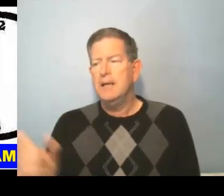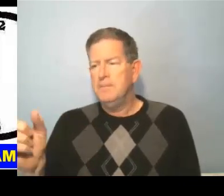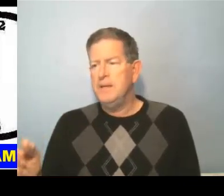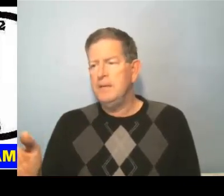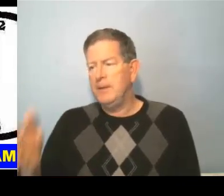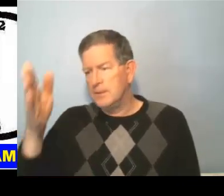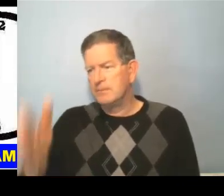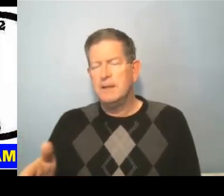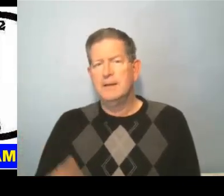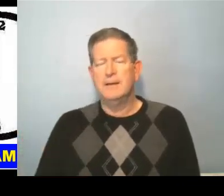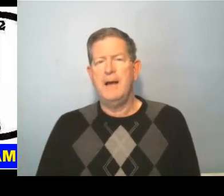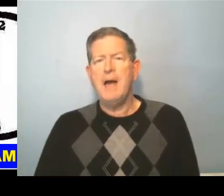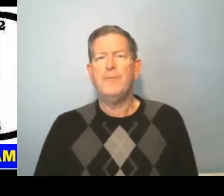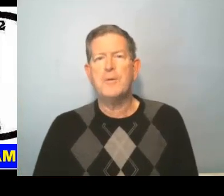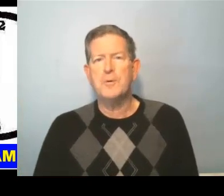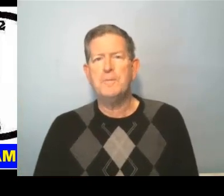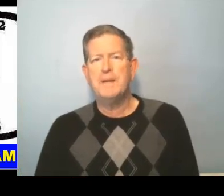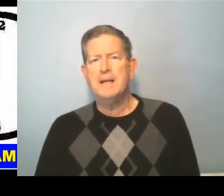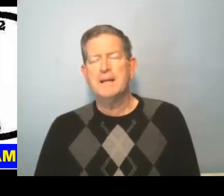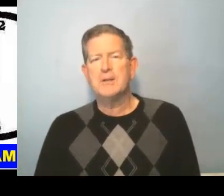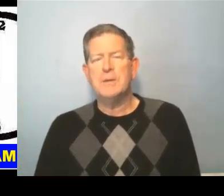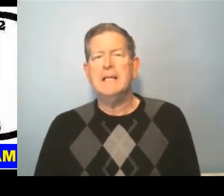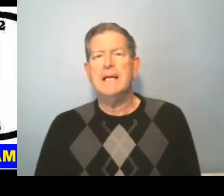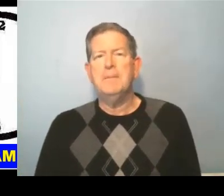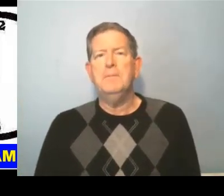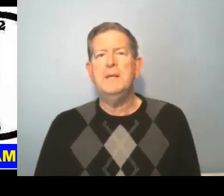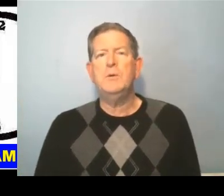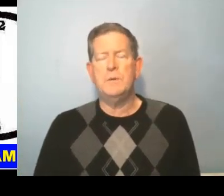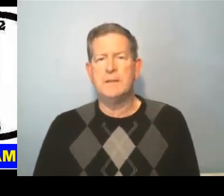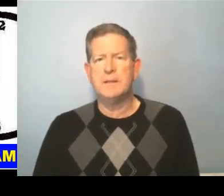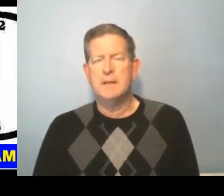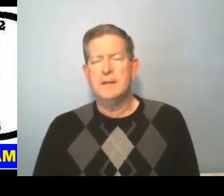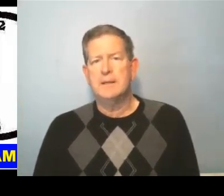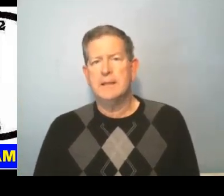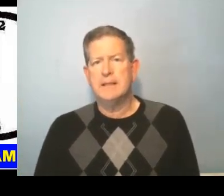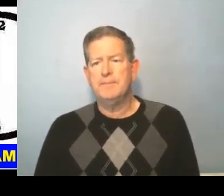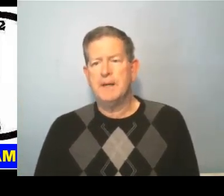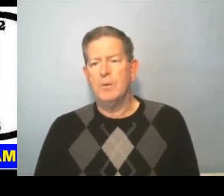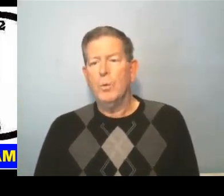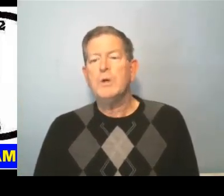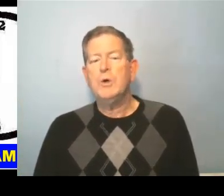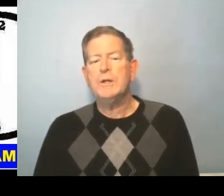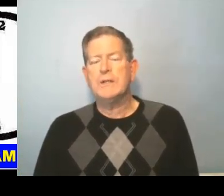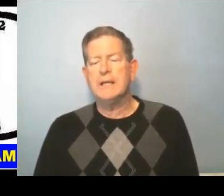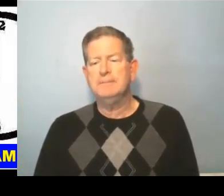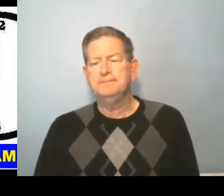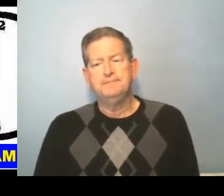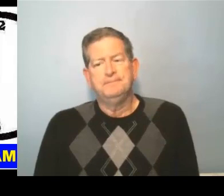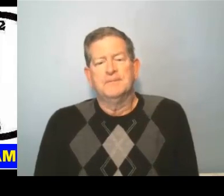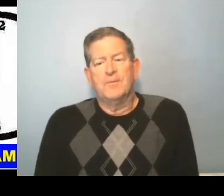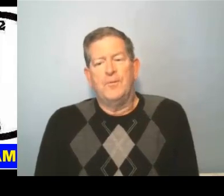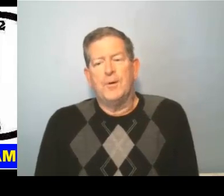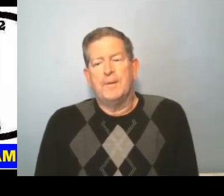night. Mi means halfway through. And so, il est minuit. One could